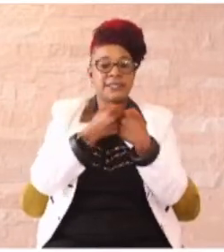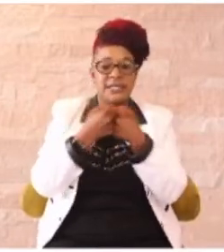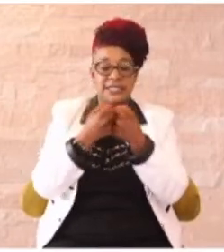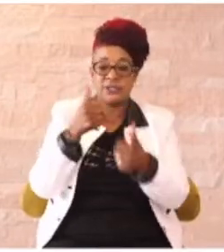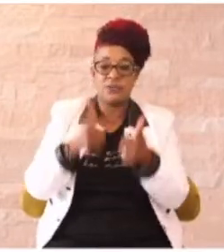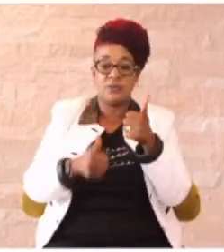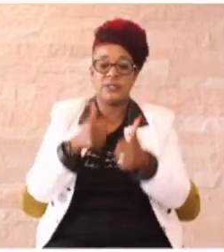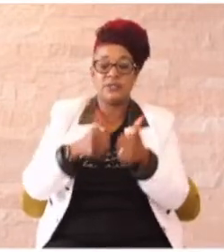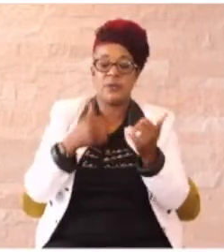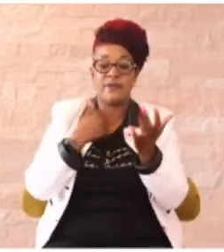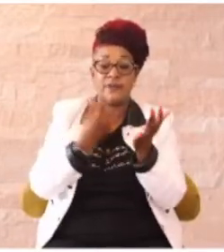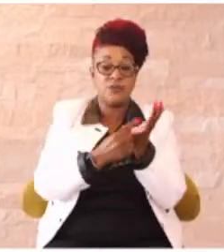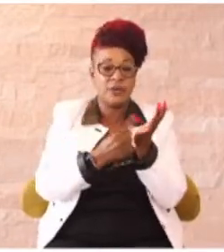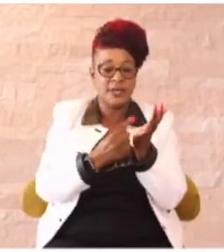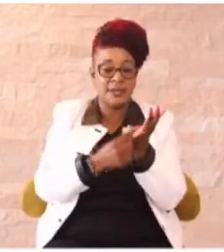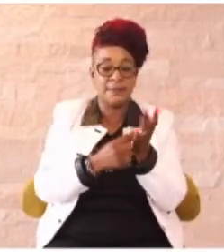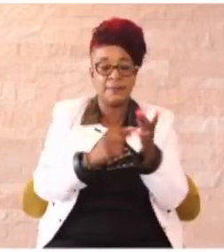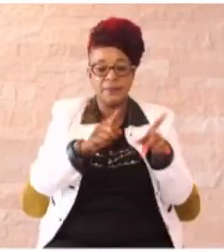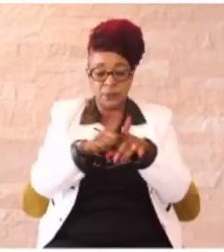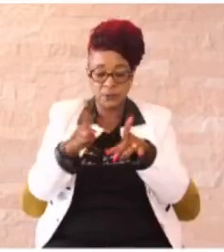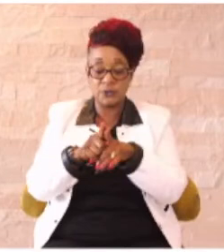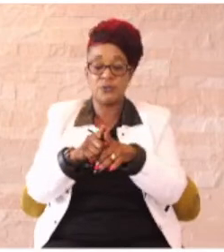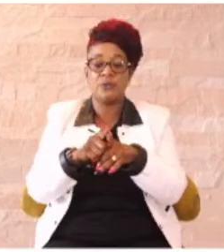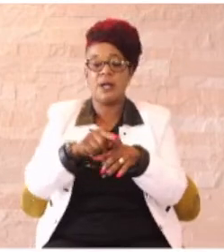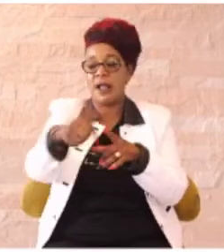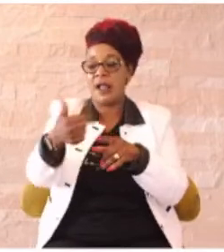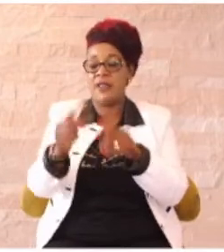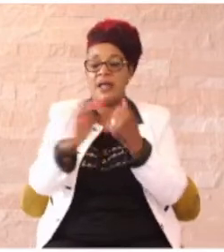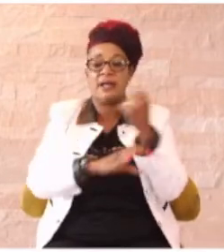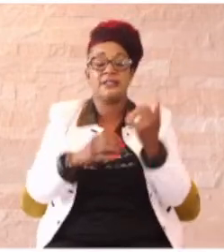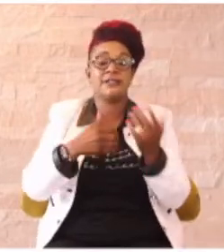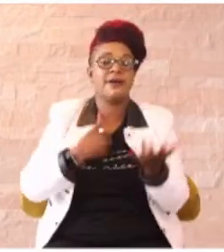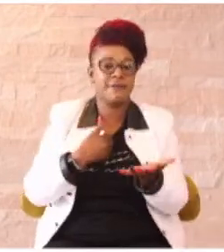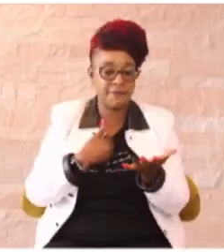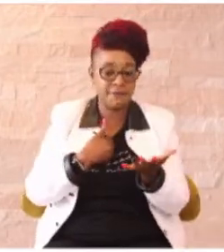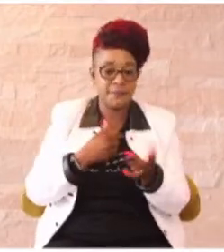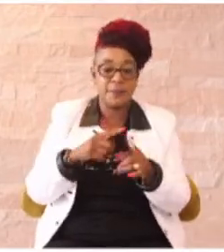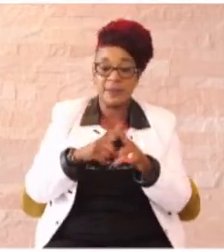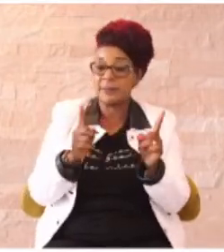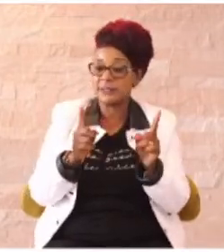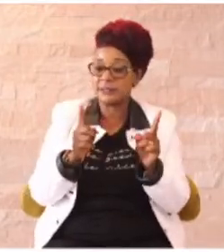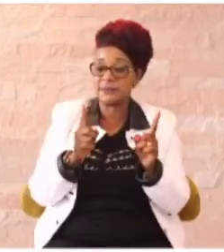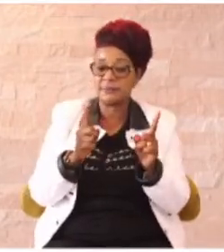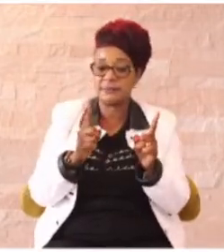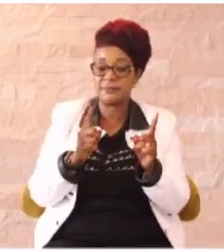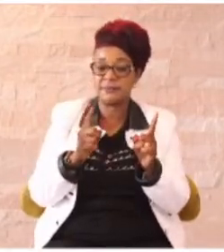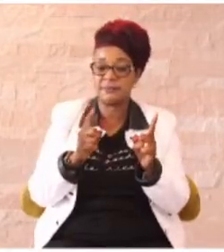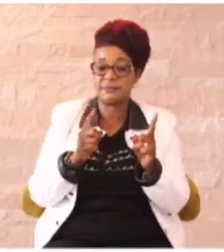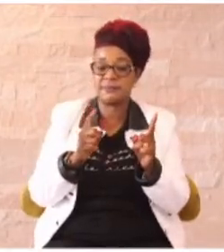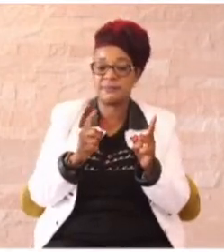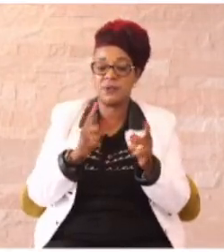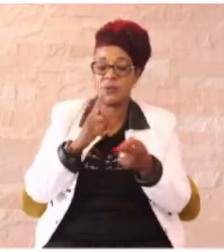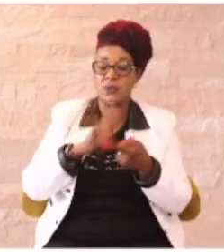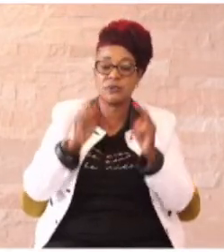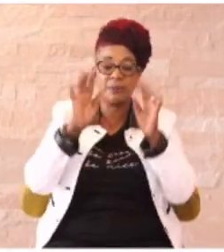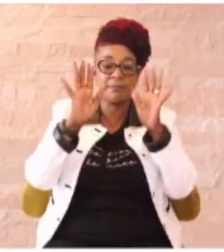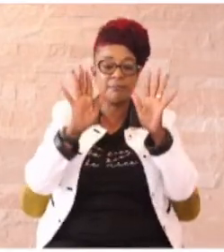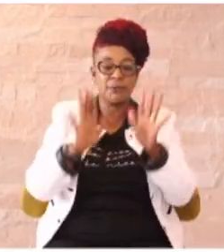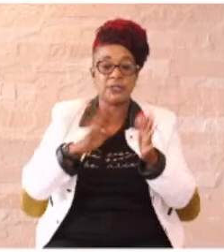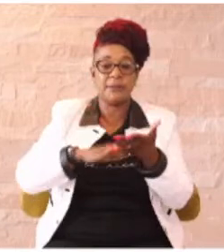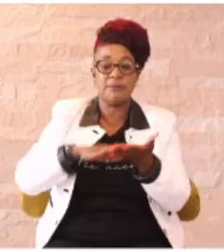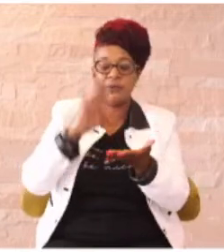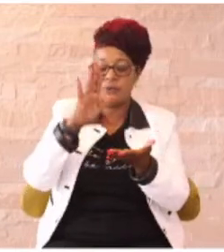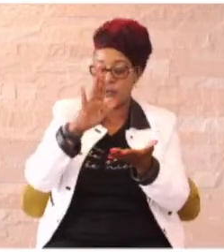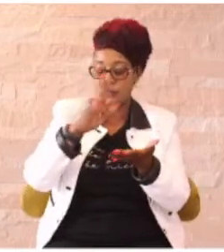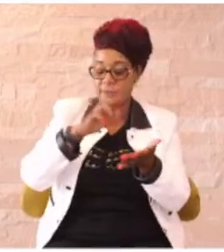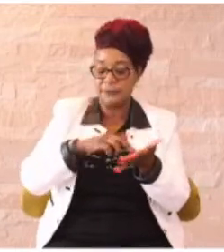in Uganda are also faced across countries. But what stood out most importantly is that there